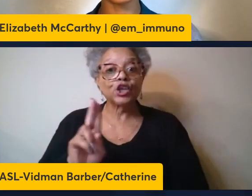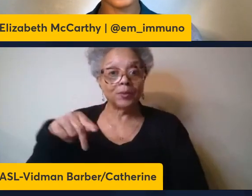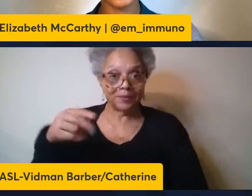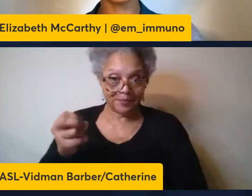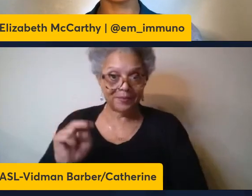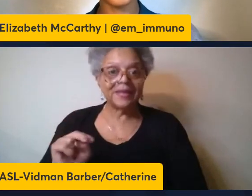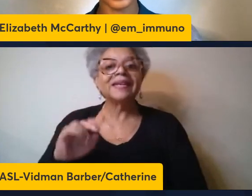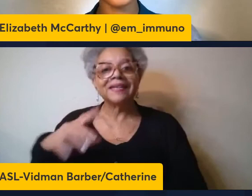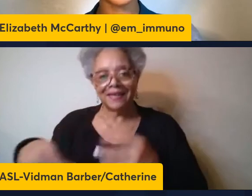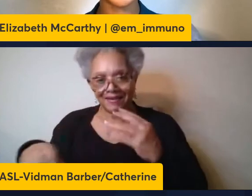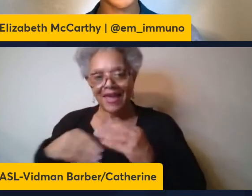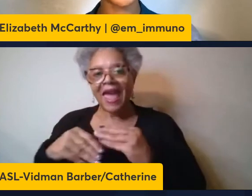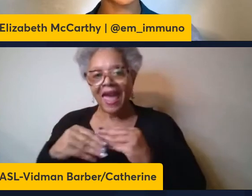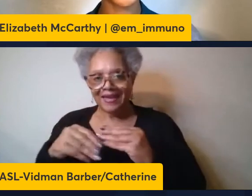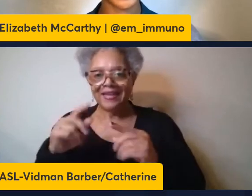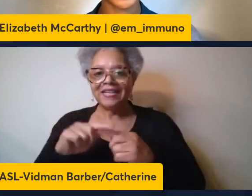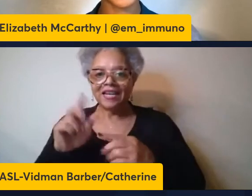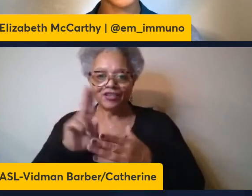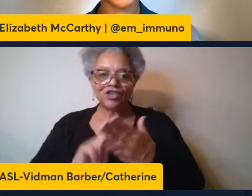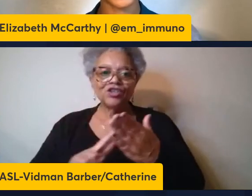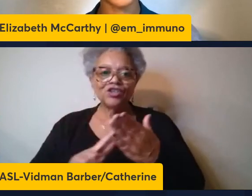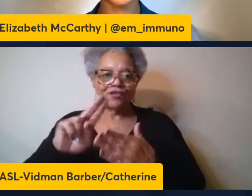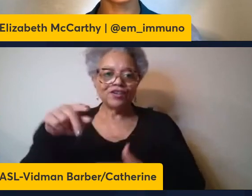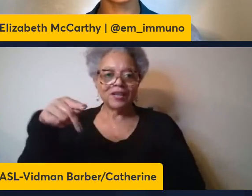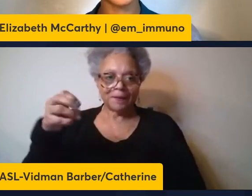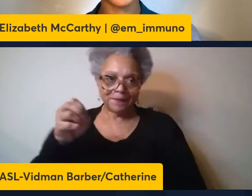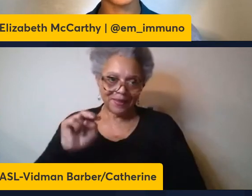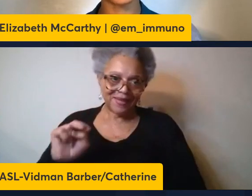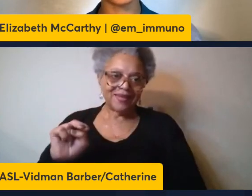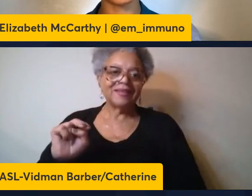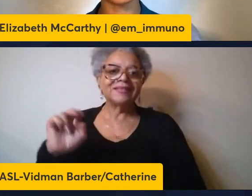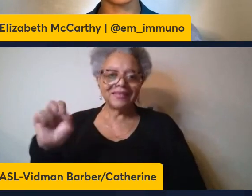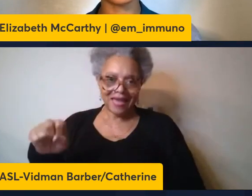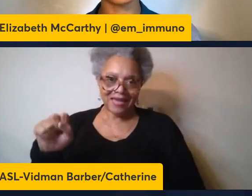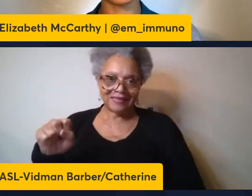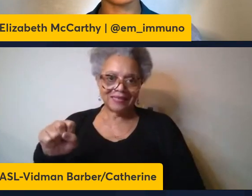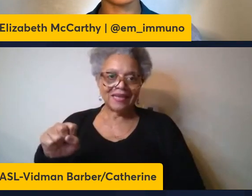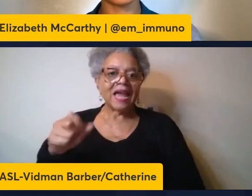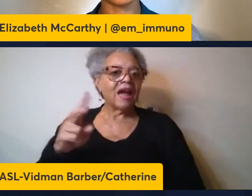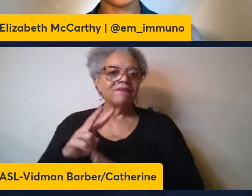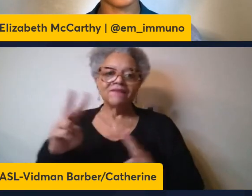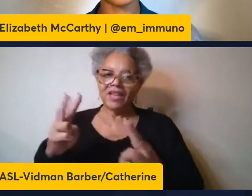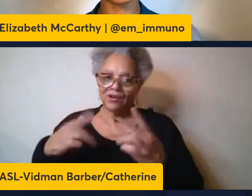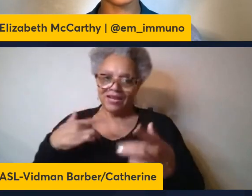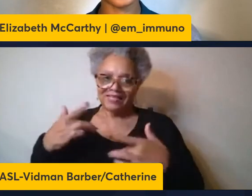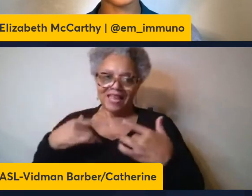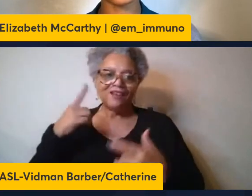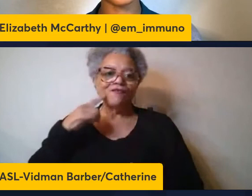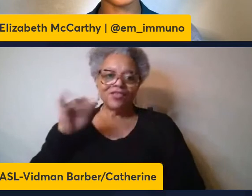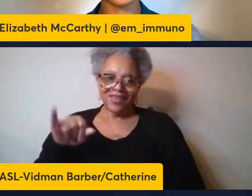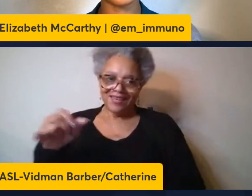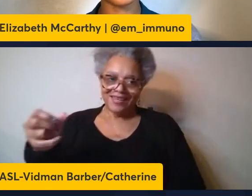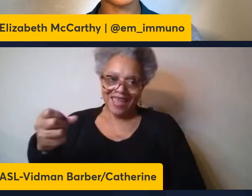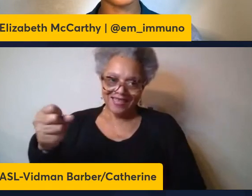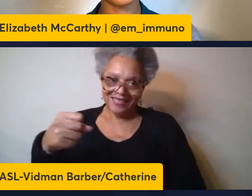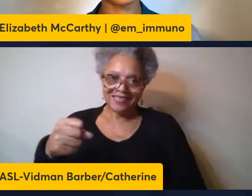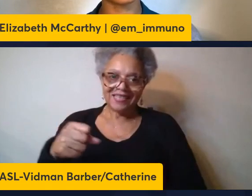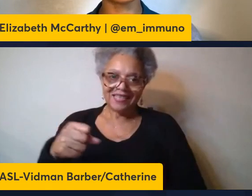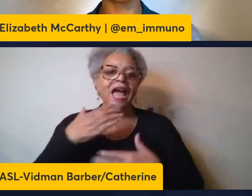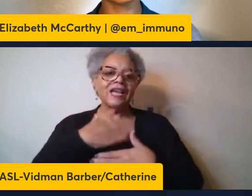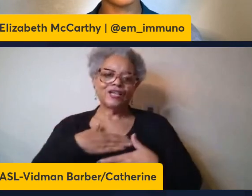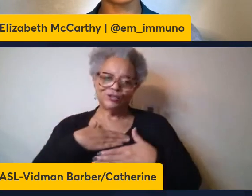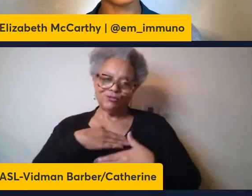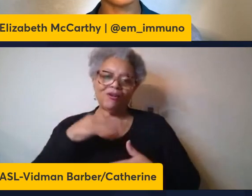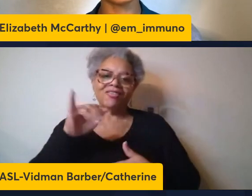it Penn. Yeah. It's University of Pennsylvania, yeah, and yeah, I'm very excited for that. So yeah, enjoy that,